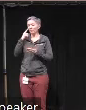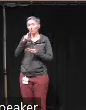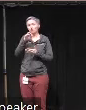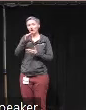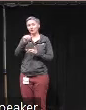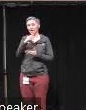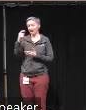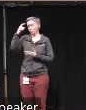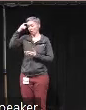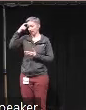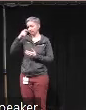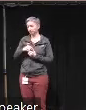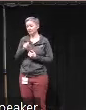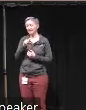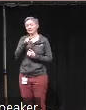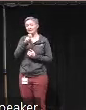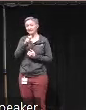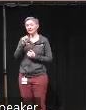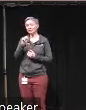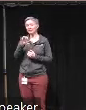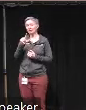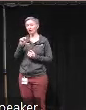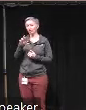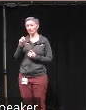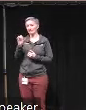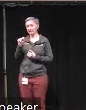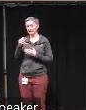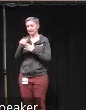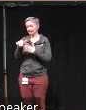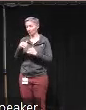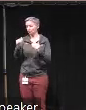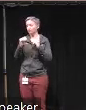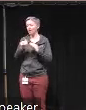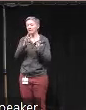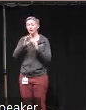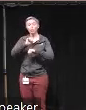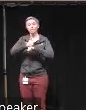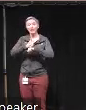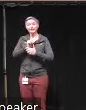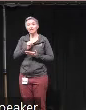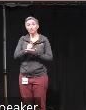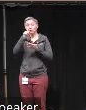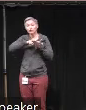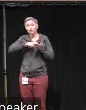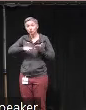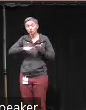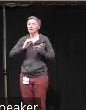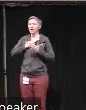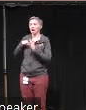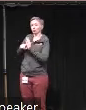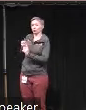Chair of Research, Steve Silverstein. Network-based intervention research is being led by our leaders of our